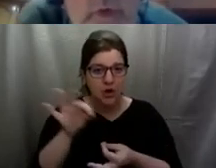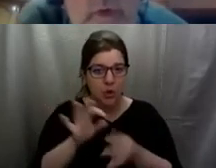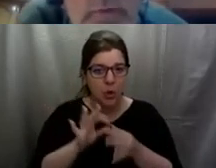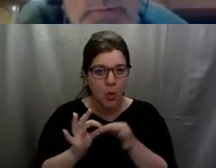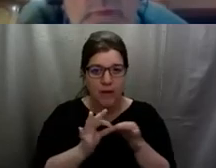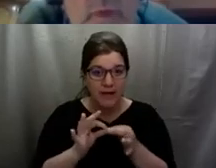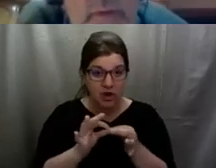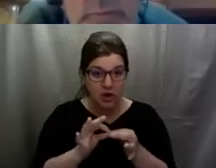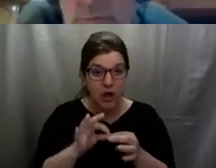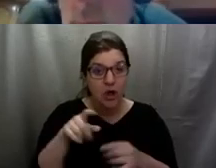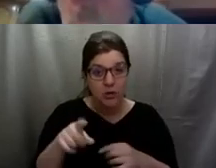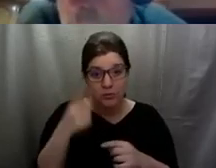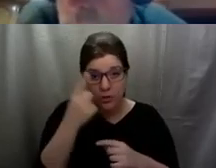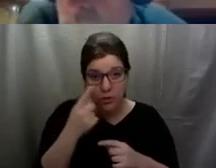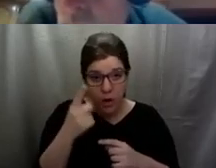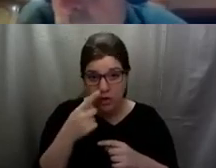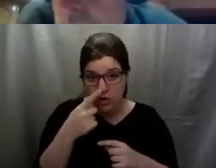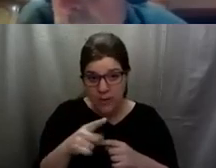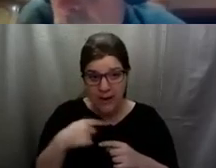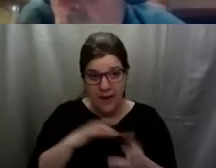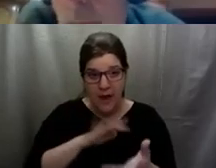I contact you later?